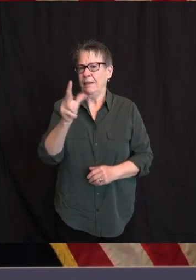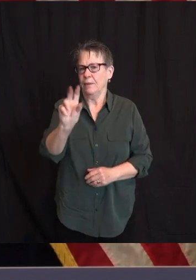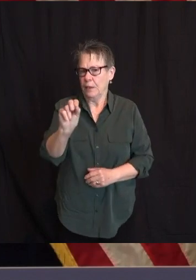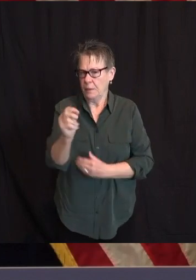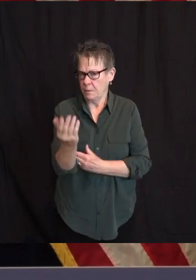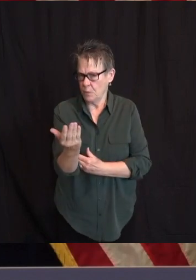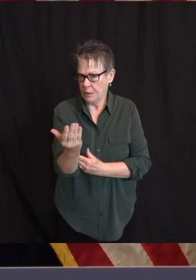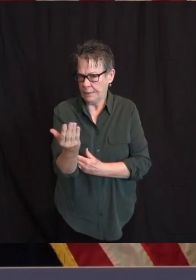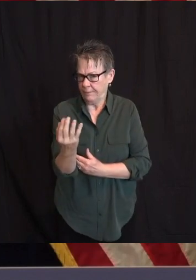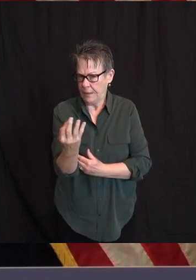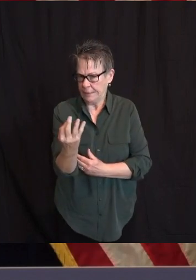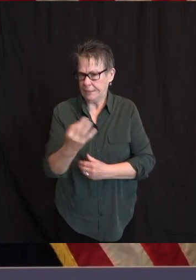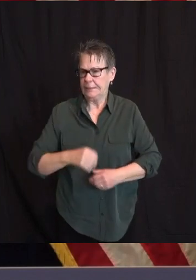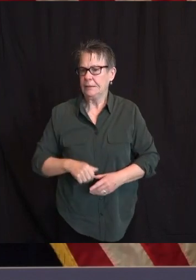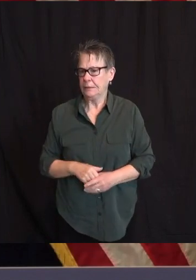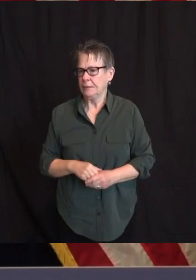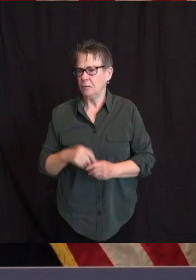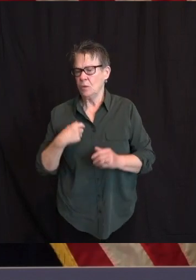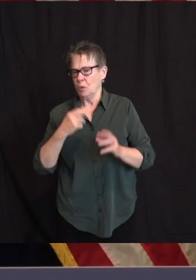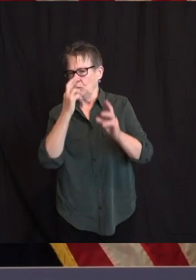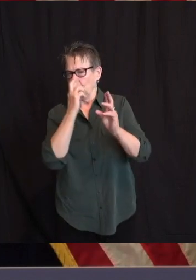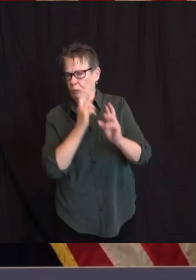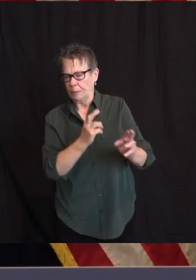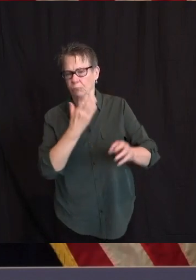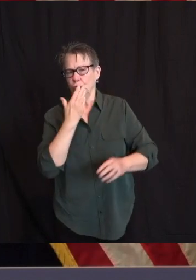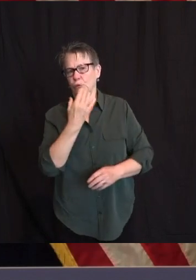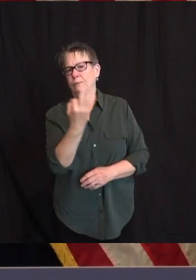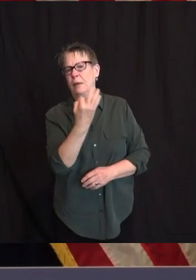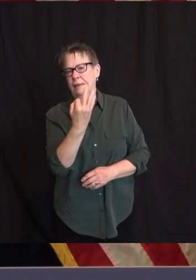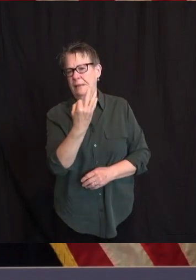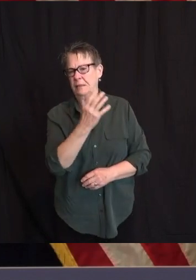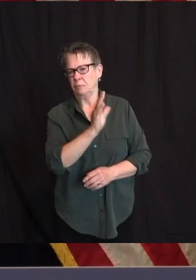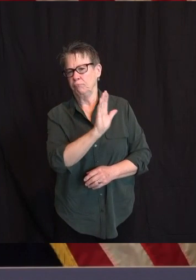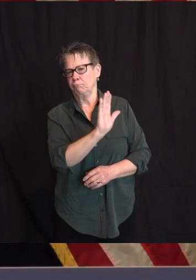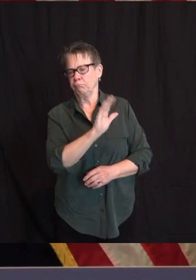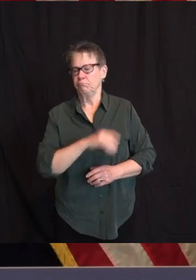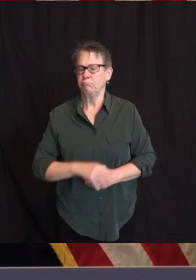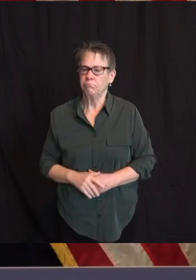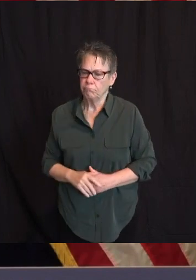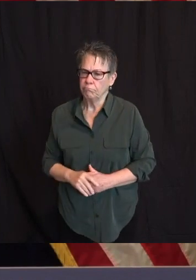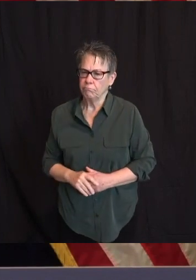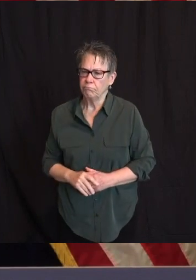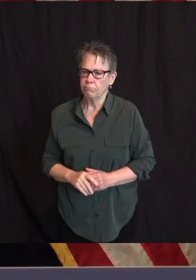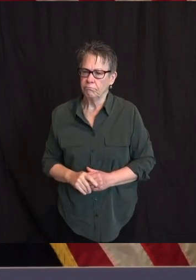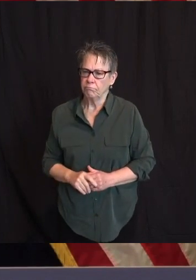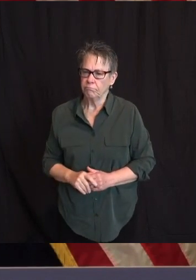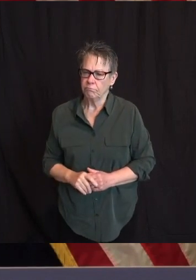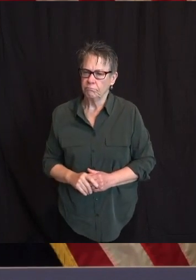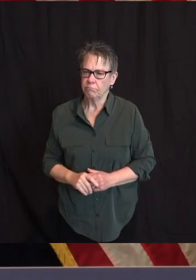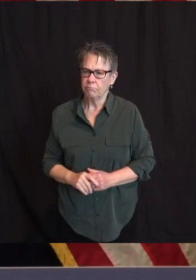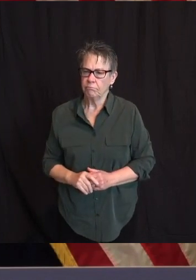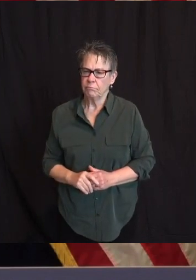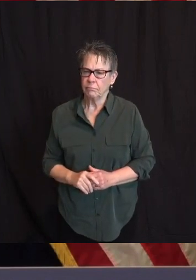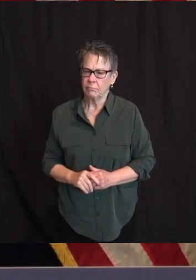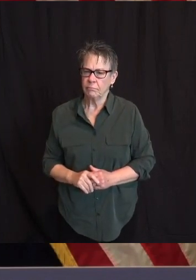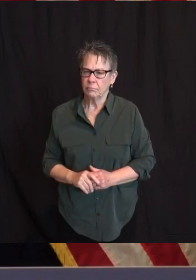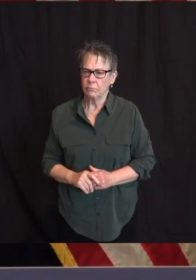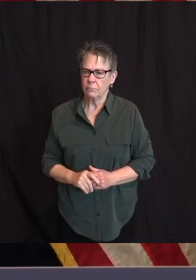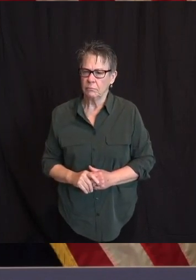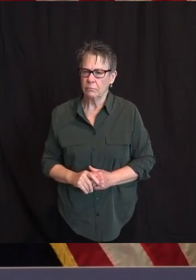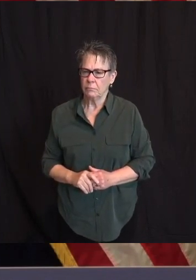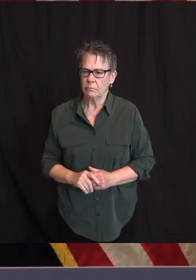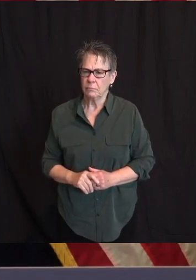Services, or actually no services, but in observation of Good Friday. As we have over the past couple of weeks, let me